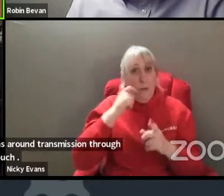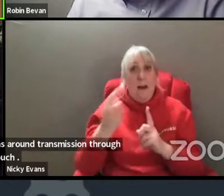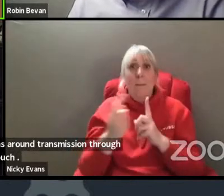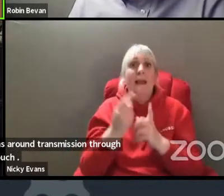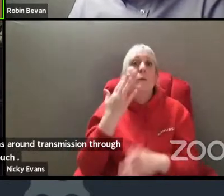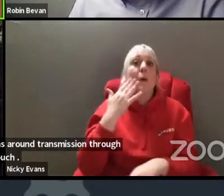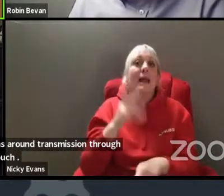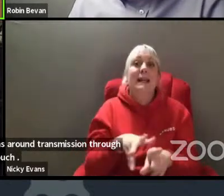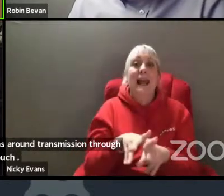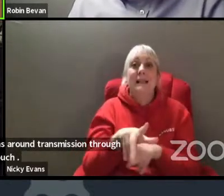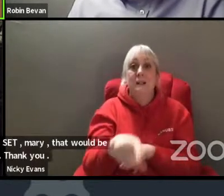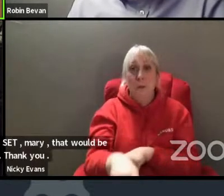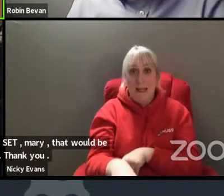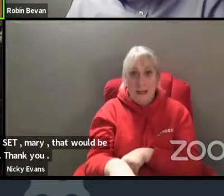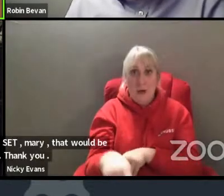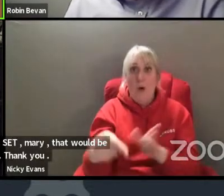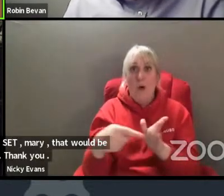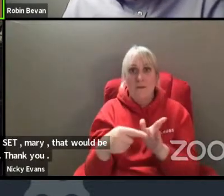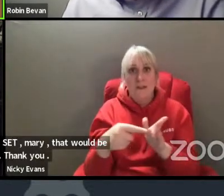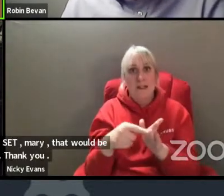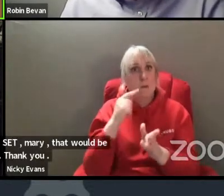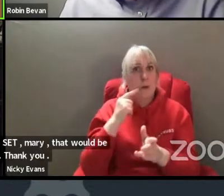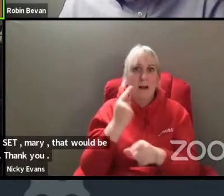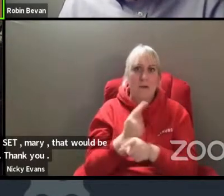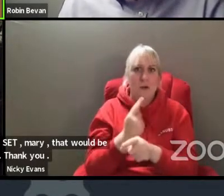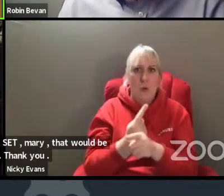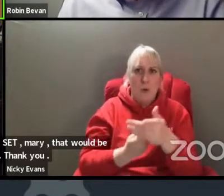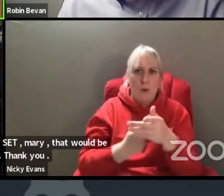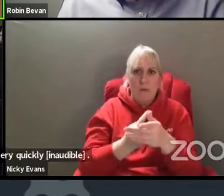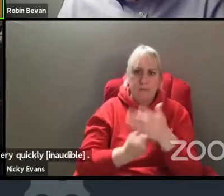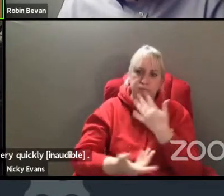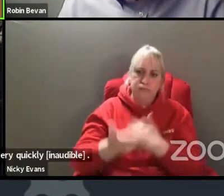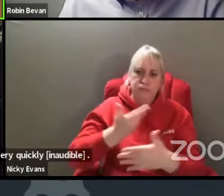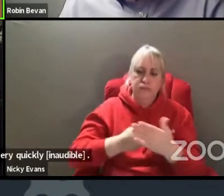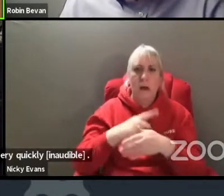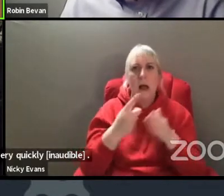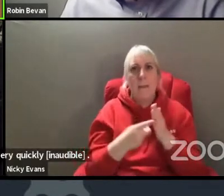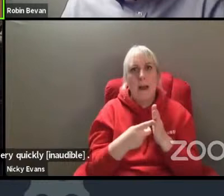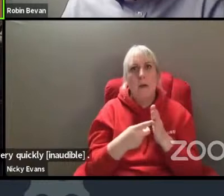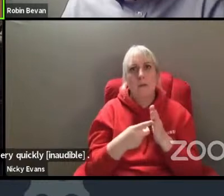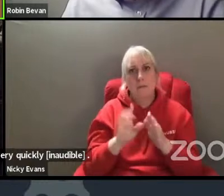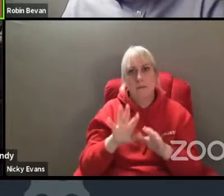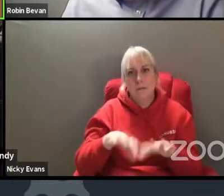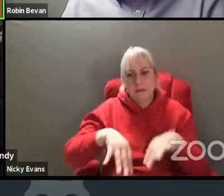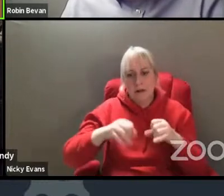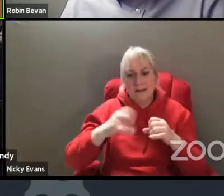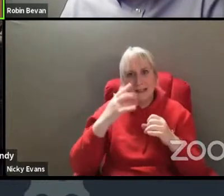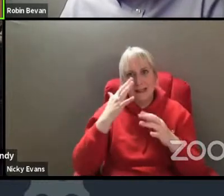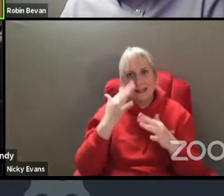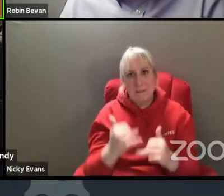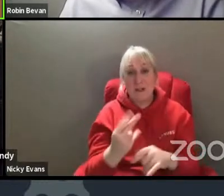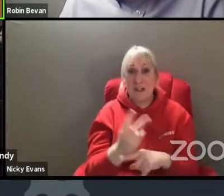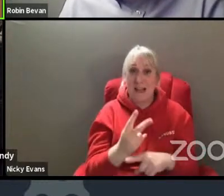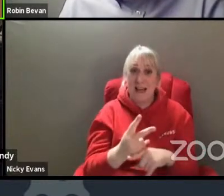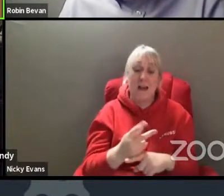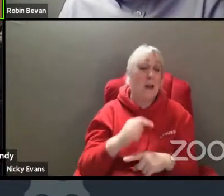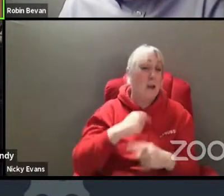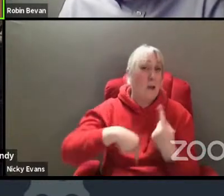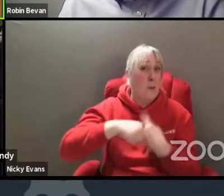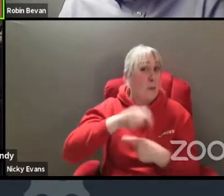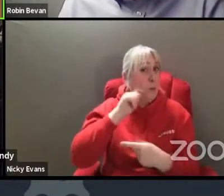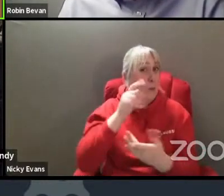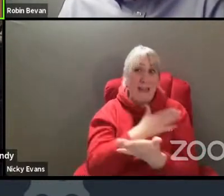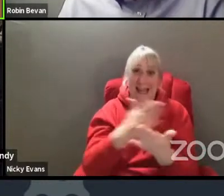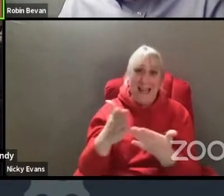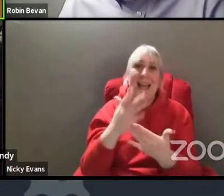week where they're going to talk to us about resuming inspections, and we're going to tell them very clearly that now is not the time to resume